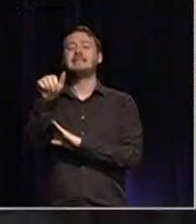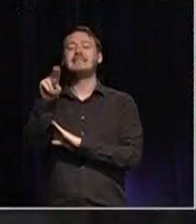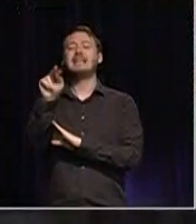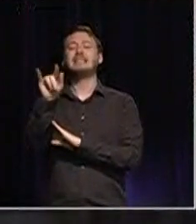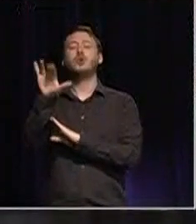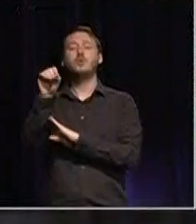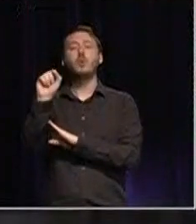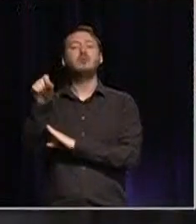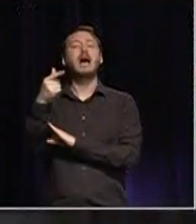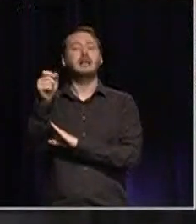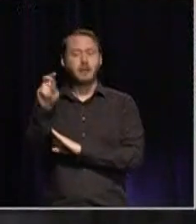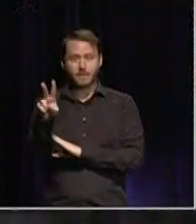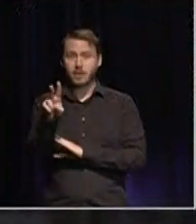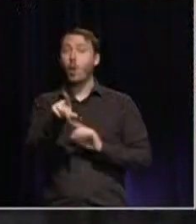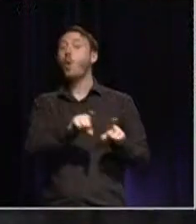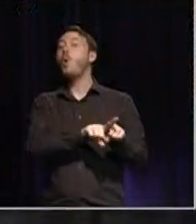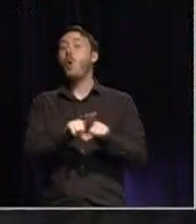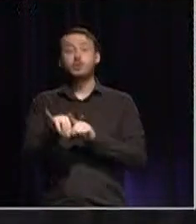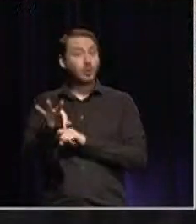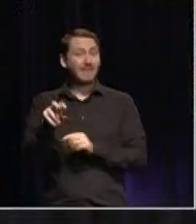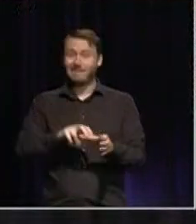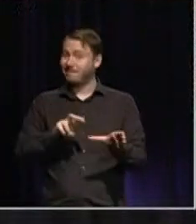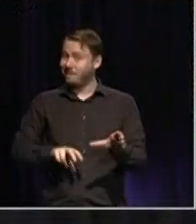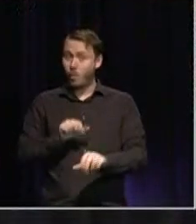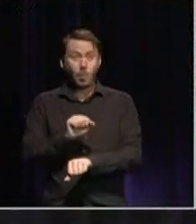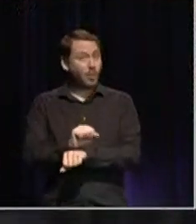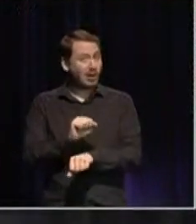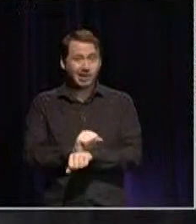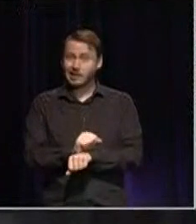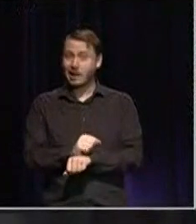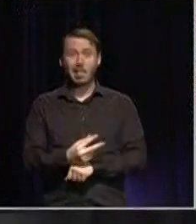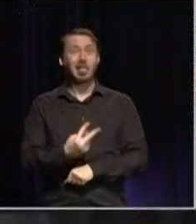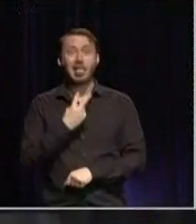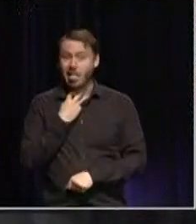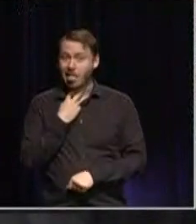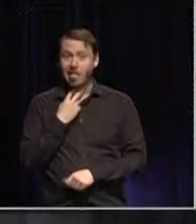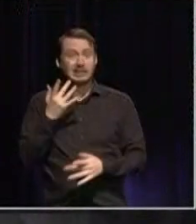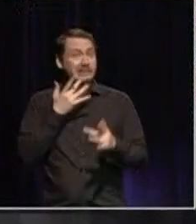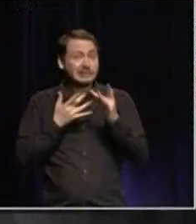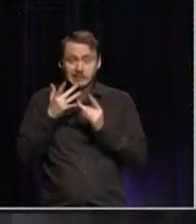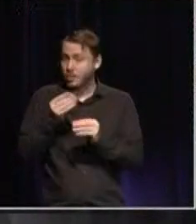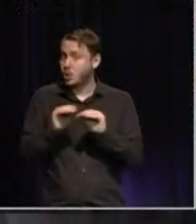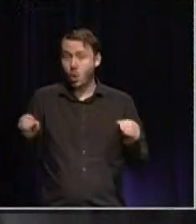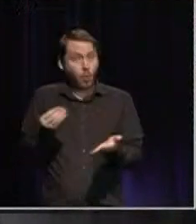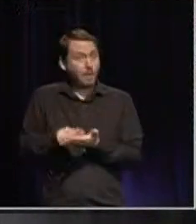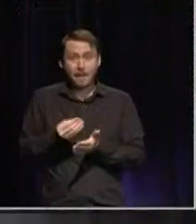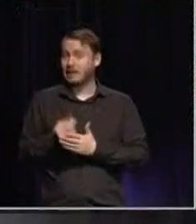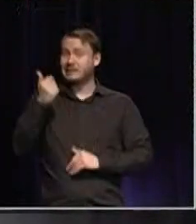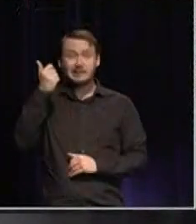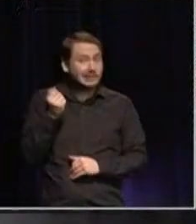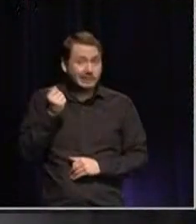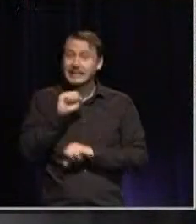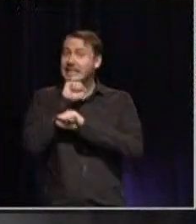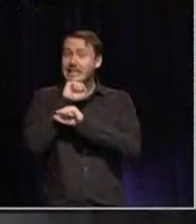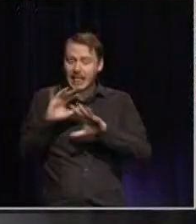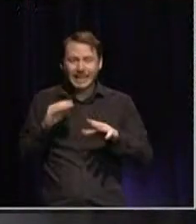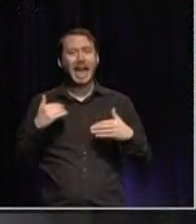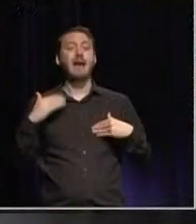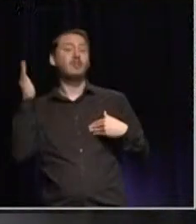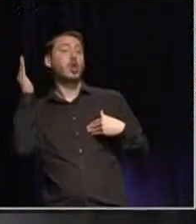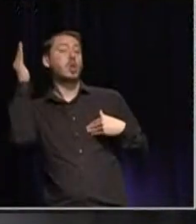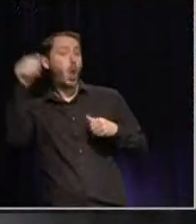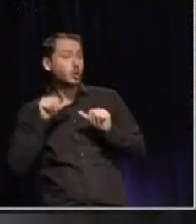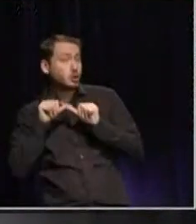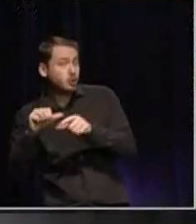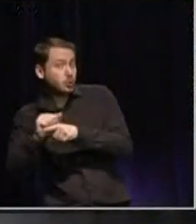covid19.sanantonio.gov. Also, if you're out of work and have been affected by this pandemic and do not have an income, there is short-term and long-term training